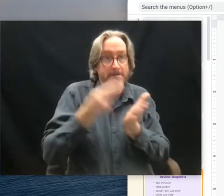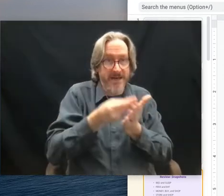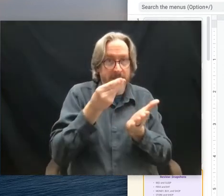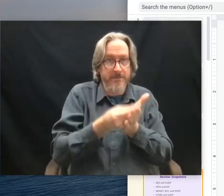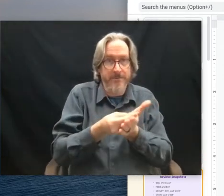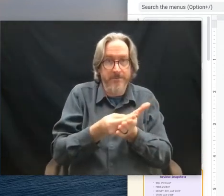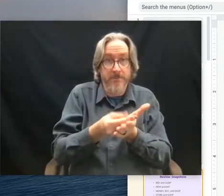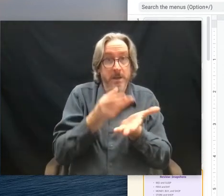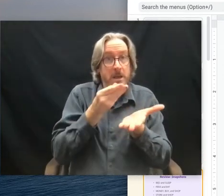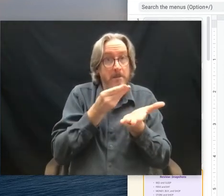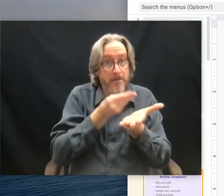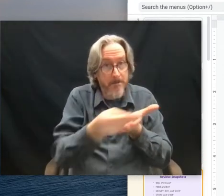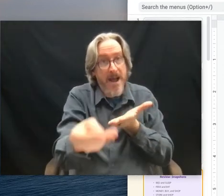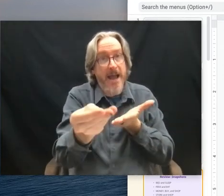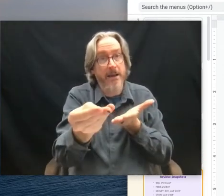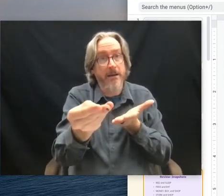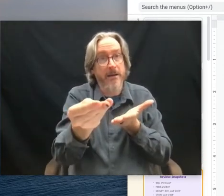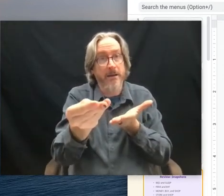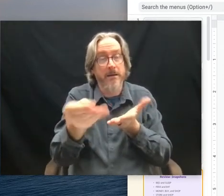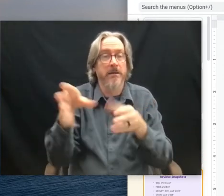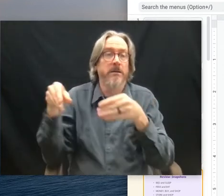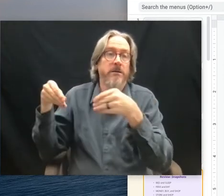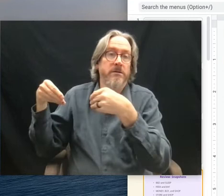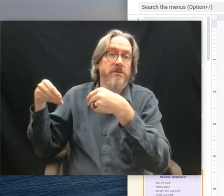So money, buy,